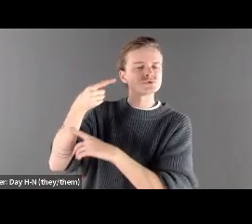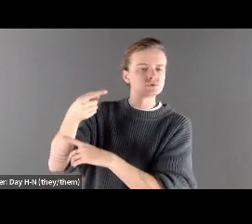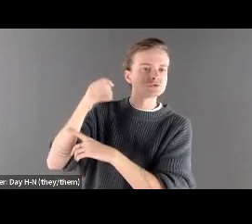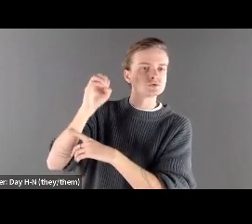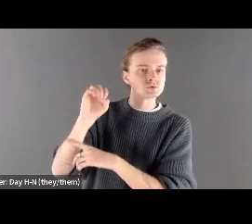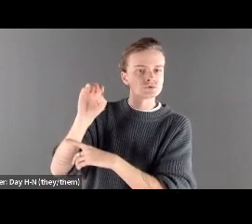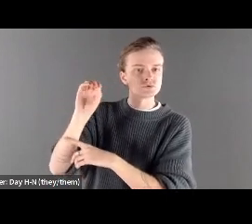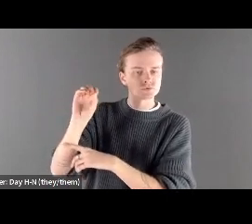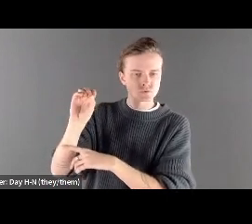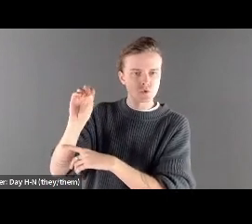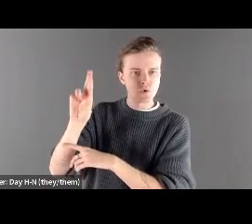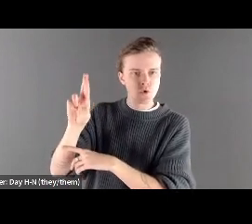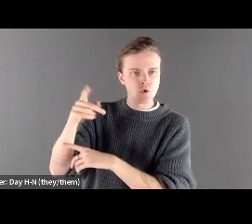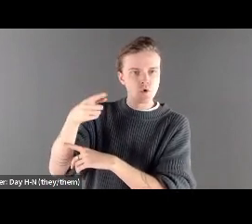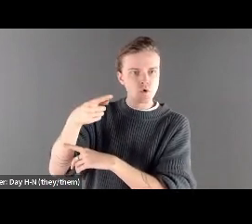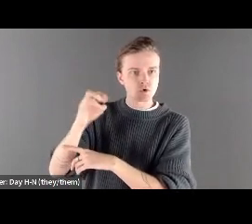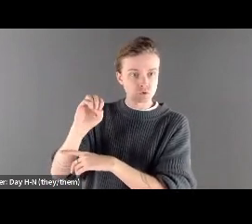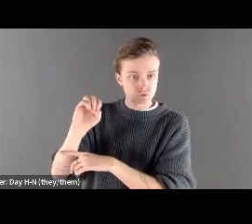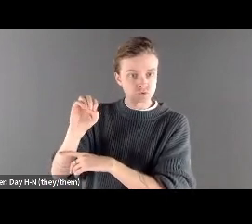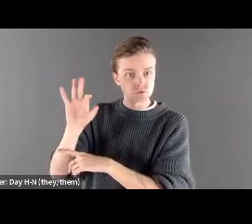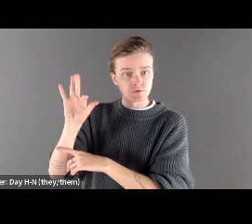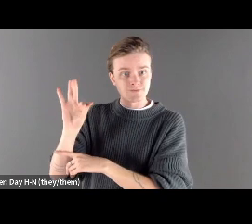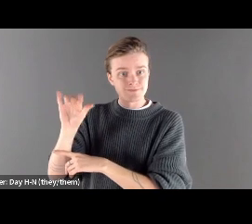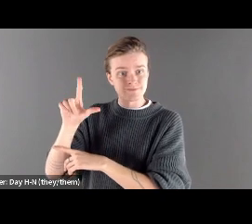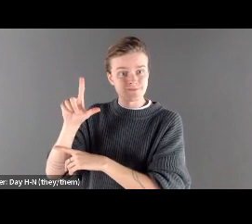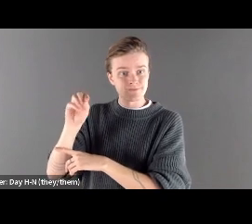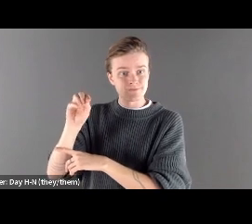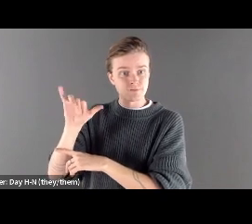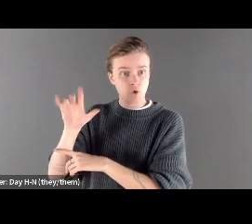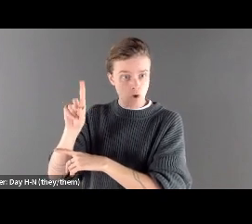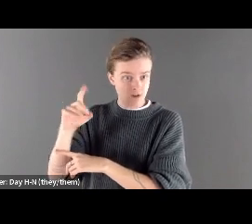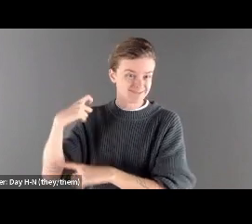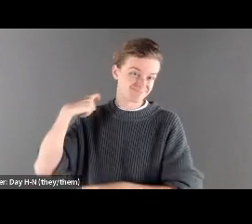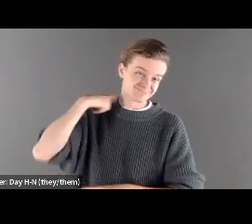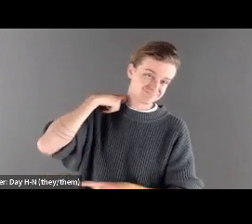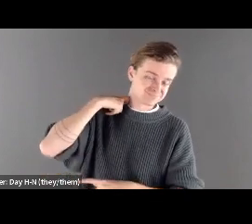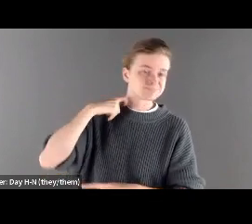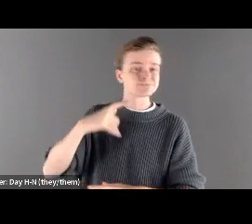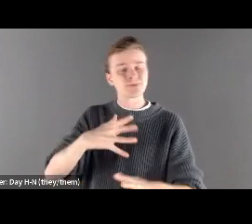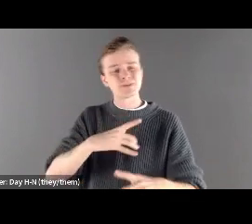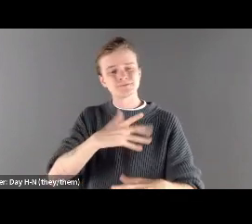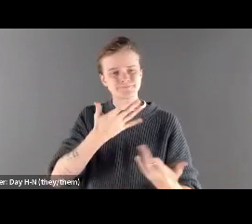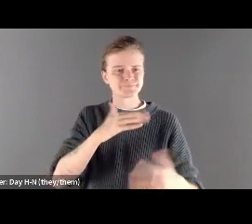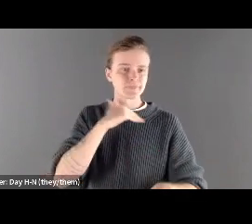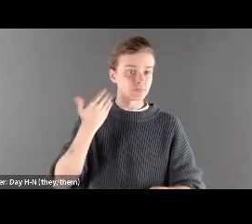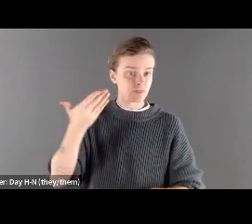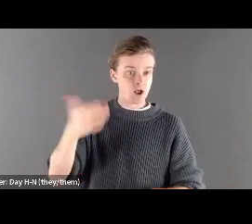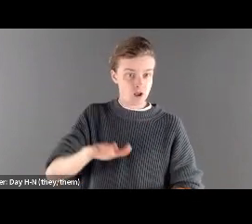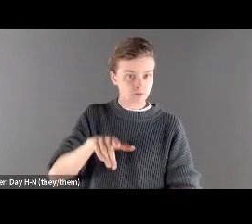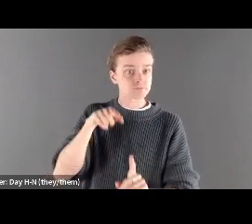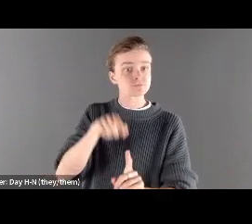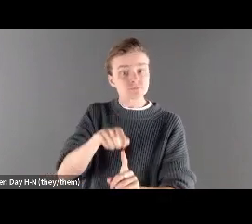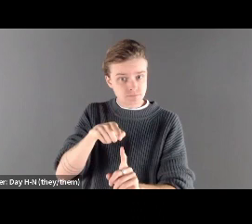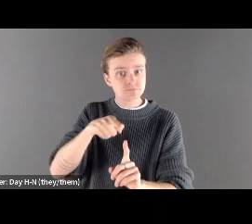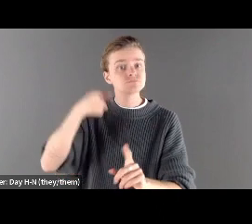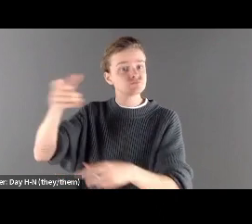the NYPD, who showed up at his door and harassed him for 4 hours without being able to produce a warrant. And journalists later captured